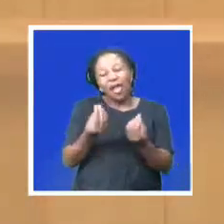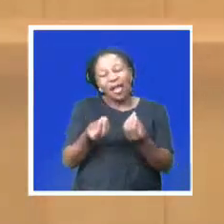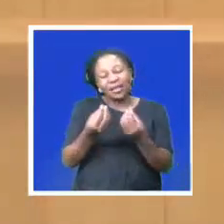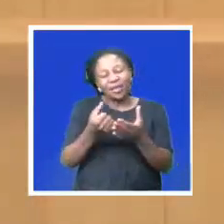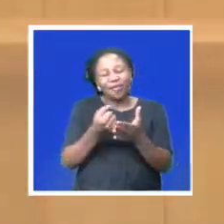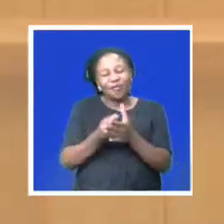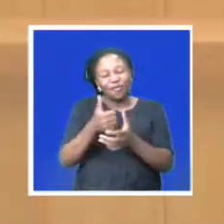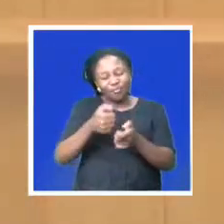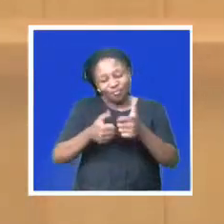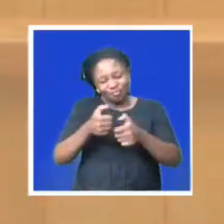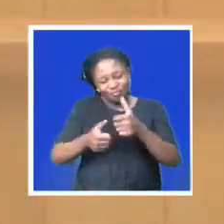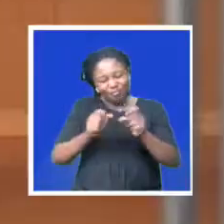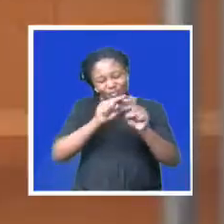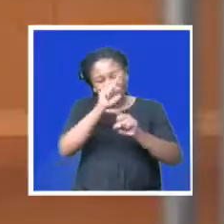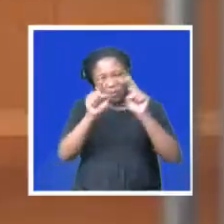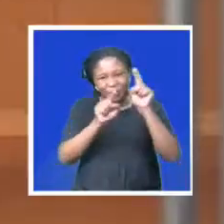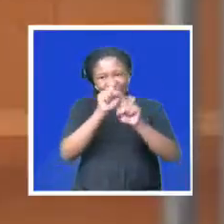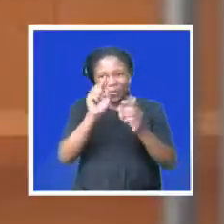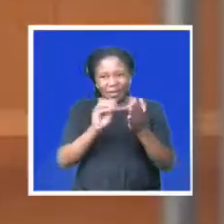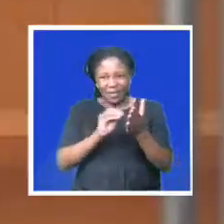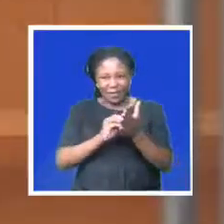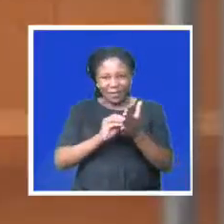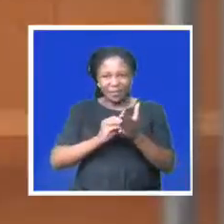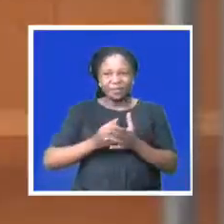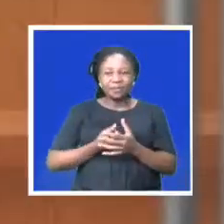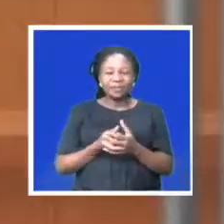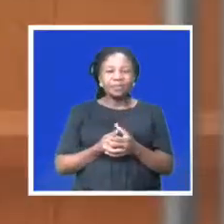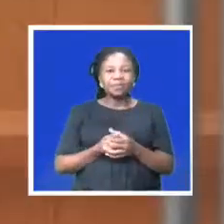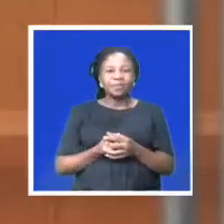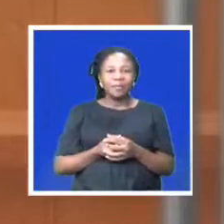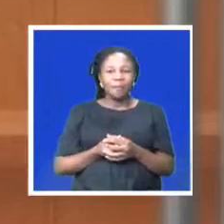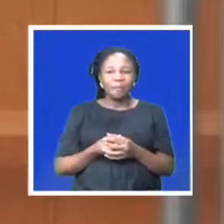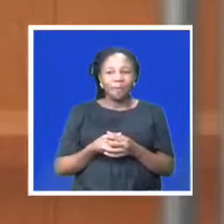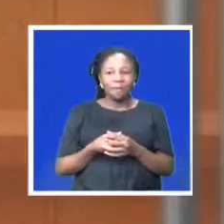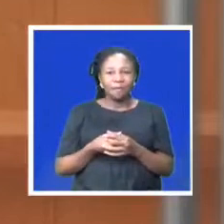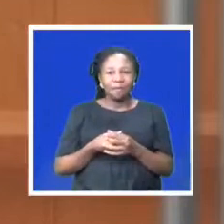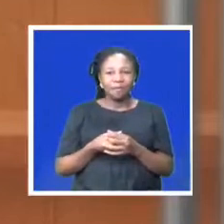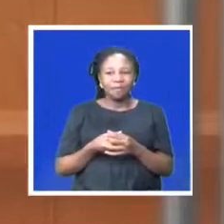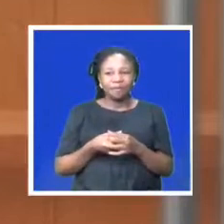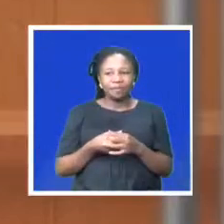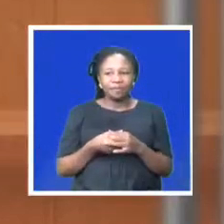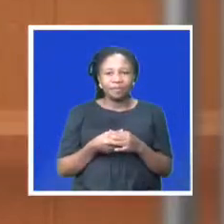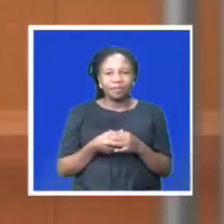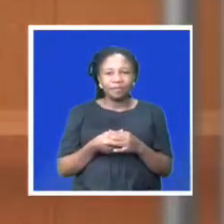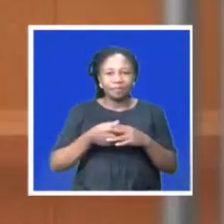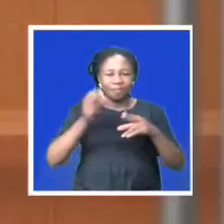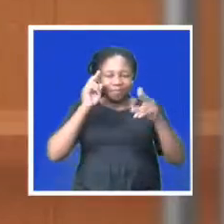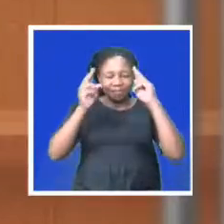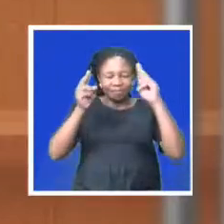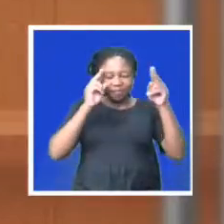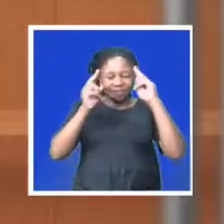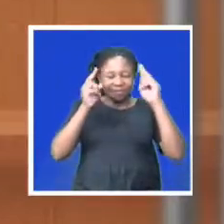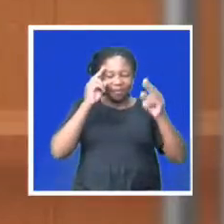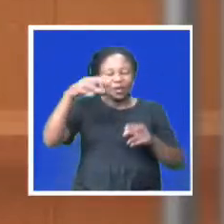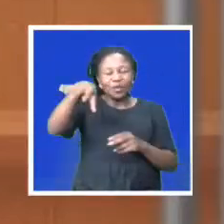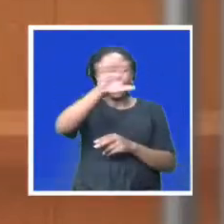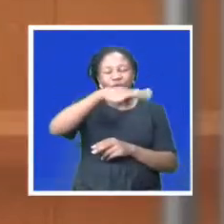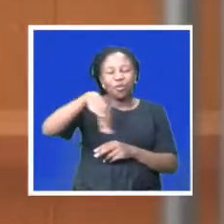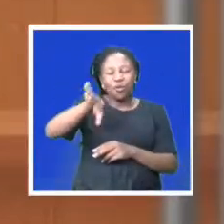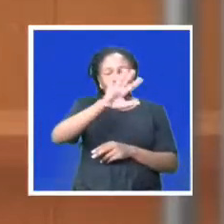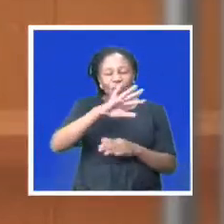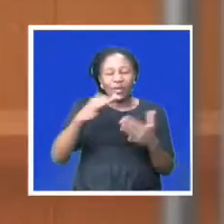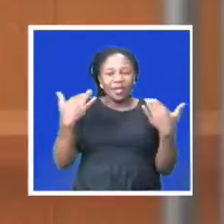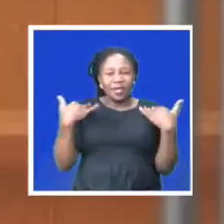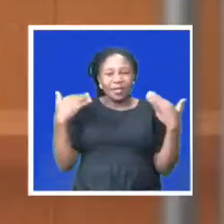may please begin with your lesson. Thank you, Nogwazi. A very good afternoon to you, my beautiful angels, my grade 1s